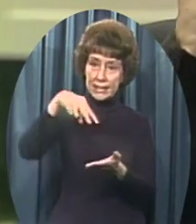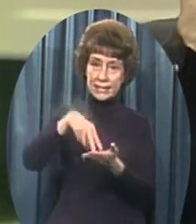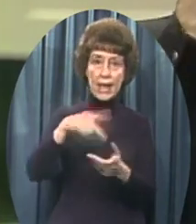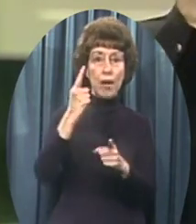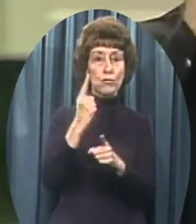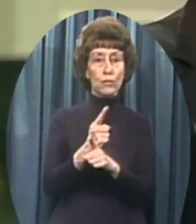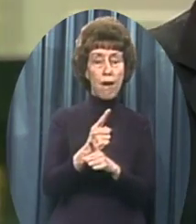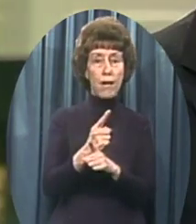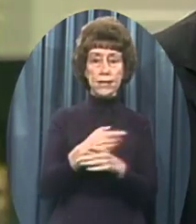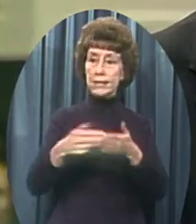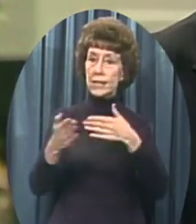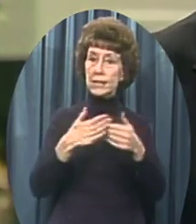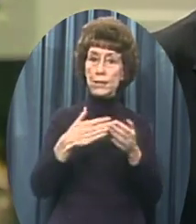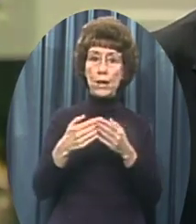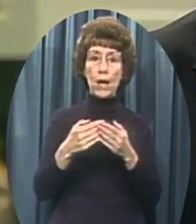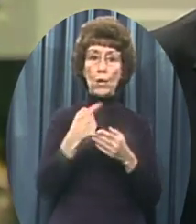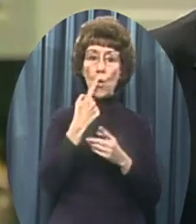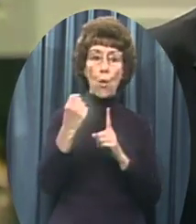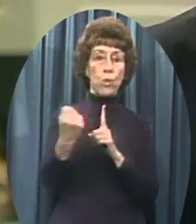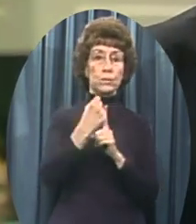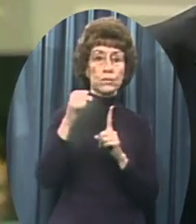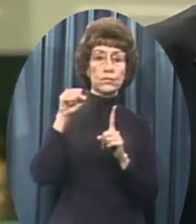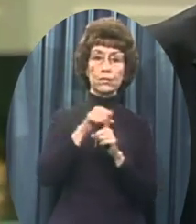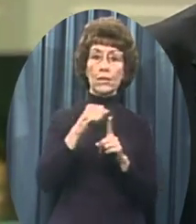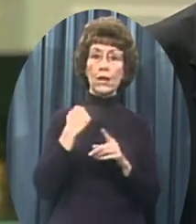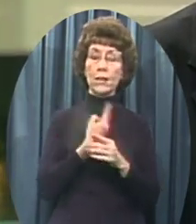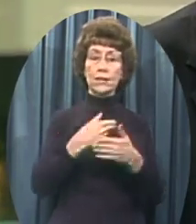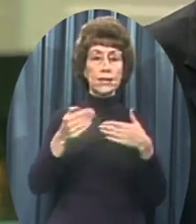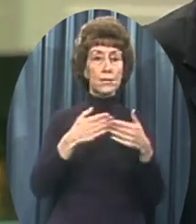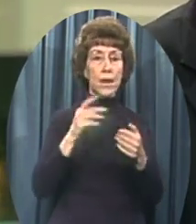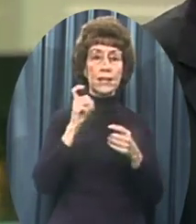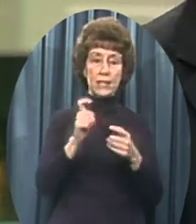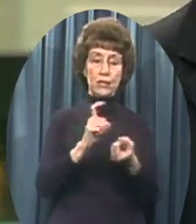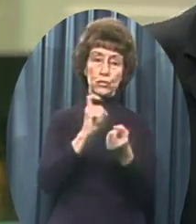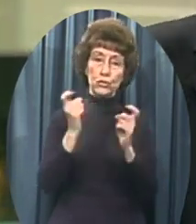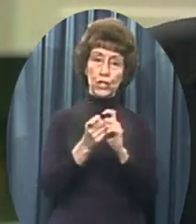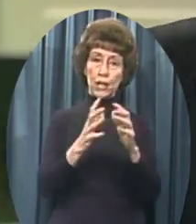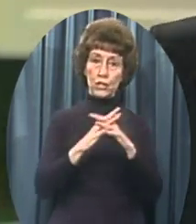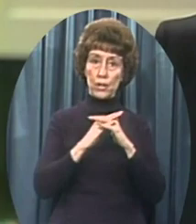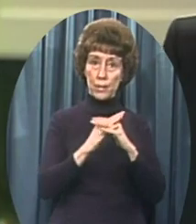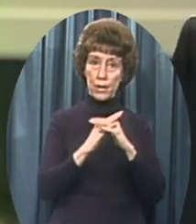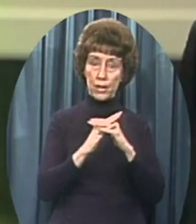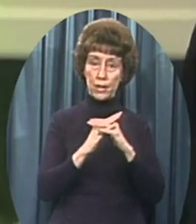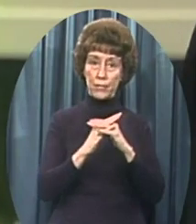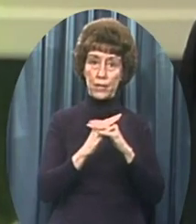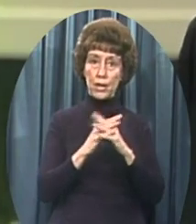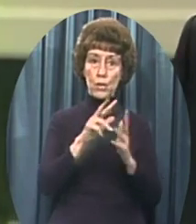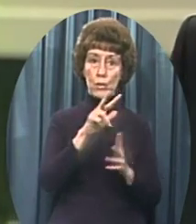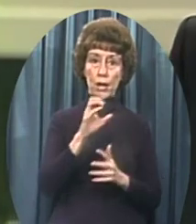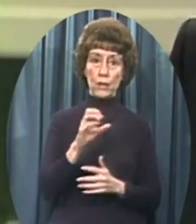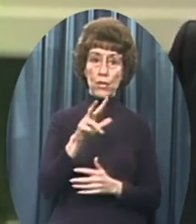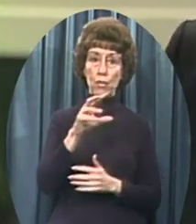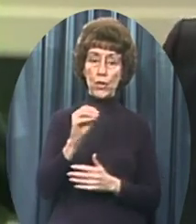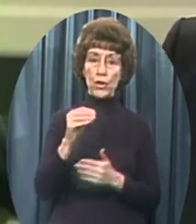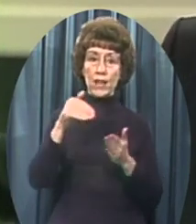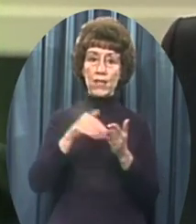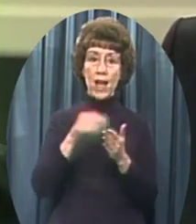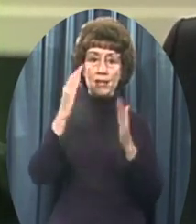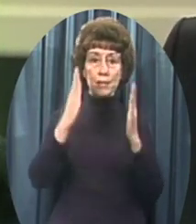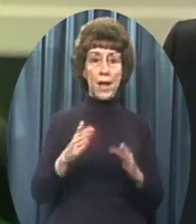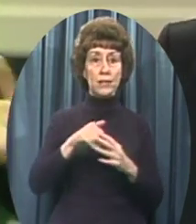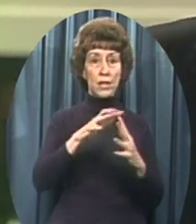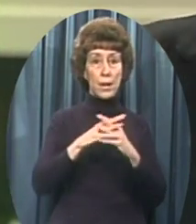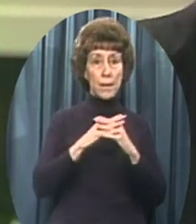matter how much fire we draw. Let's turn the country around. There are 330,000 pastors in America. We're not going to get